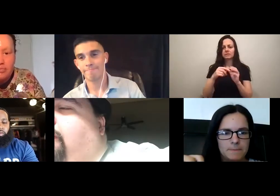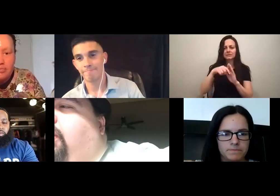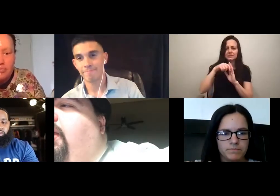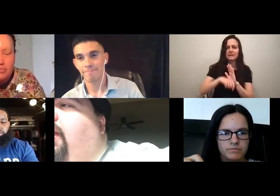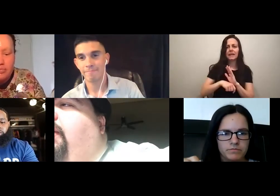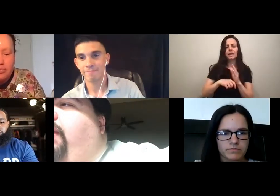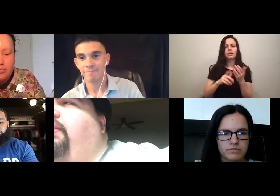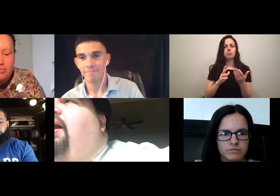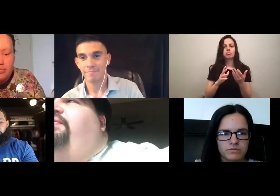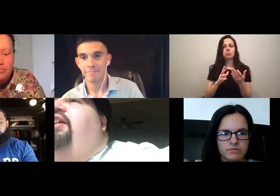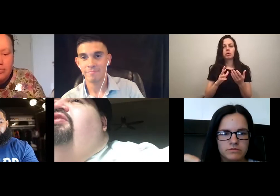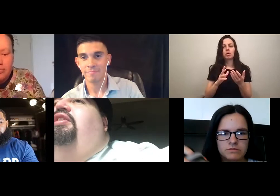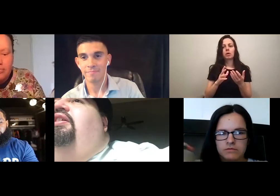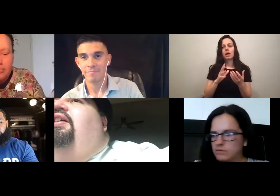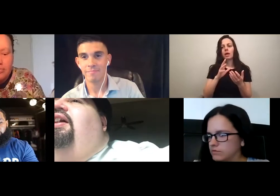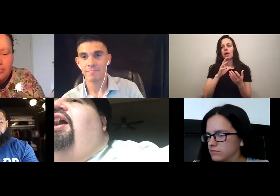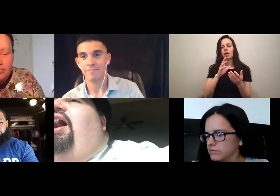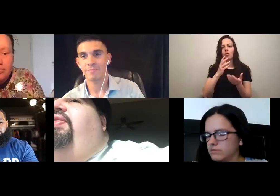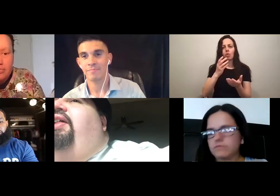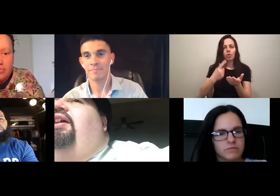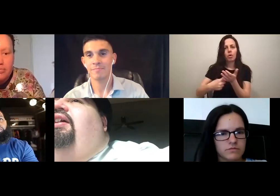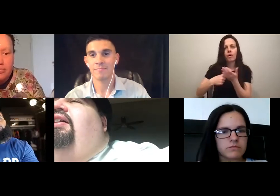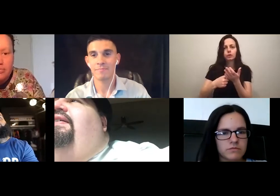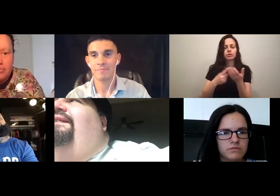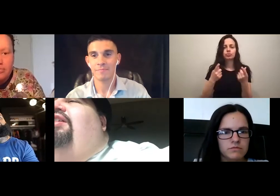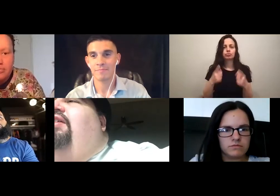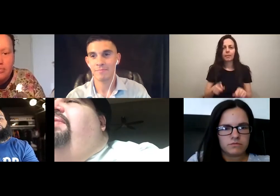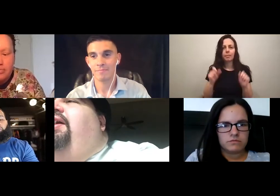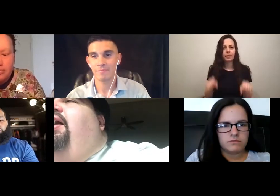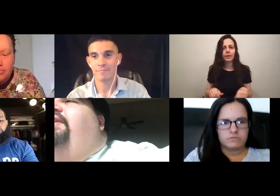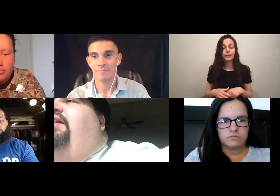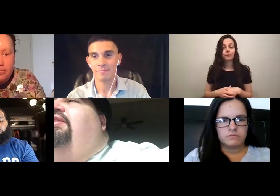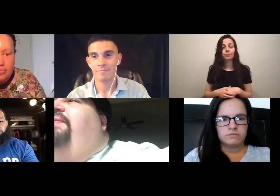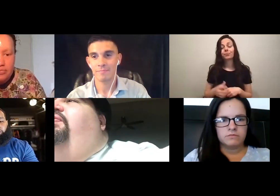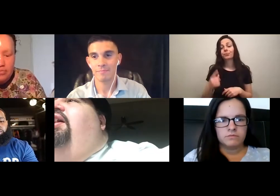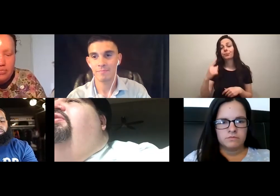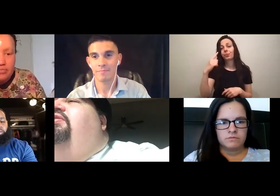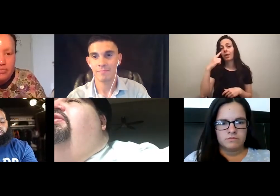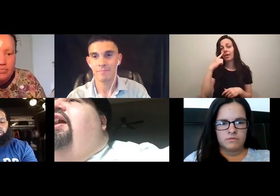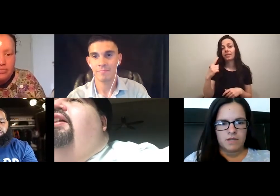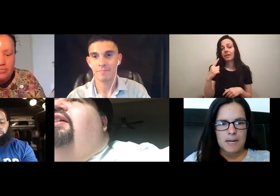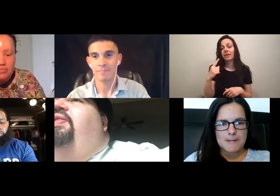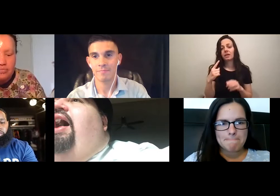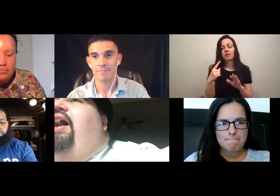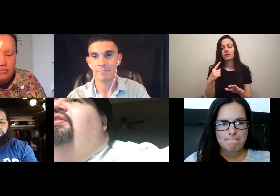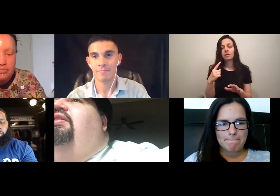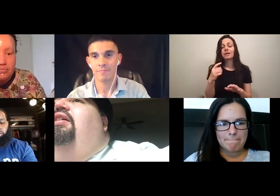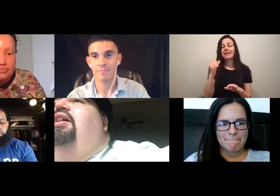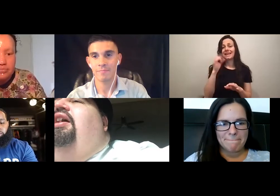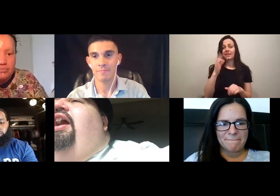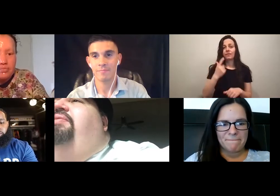just completely innovate the conversation. I think going beyond that step, if we understand